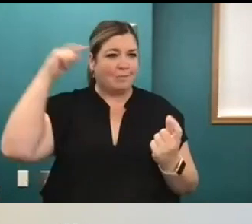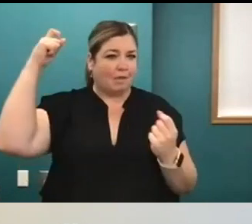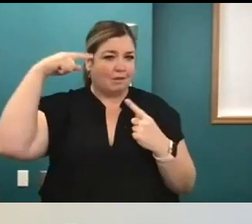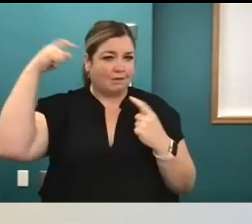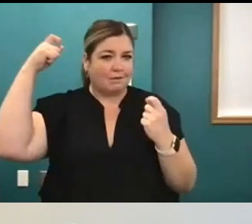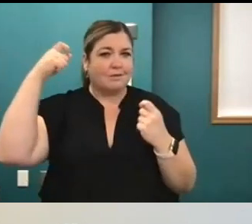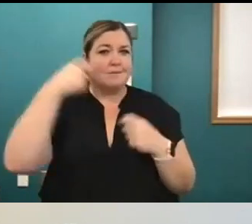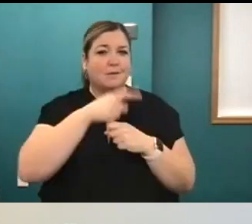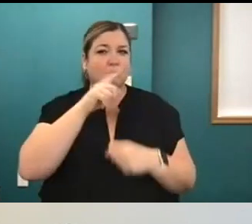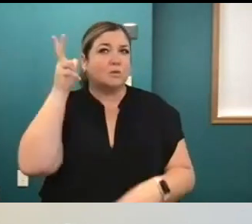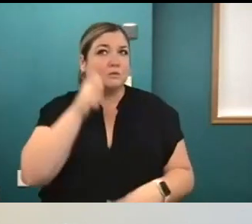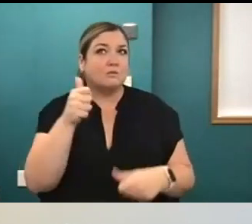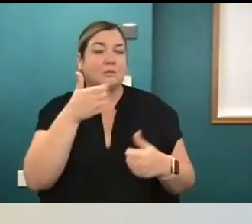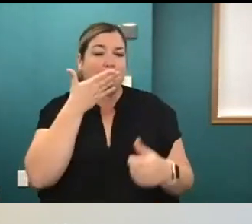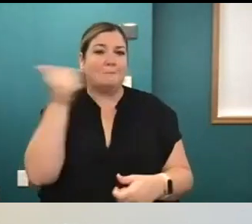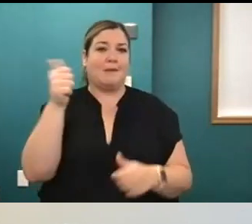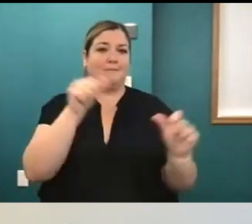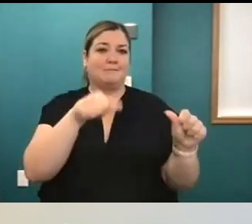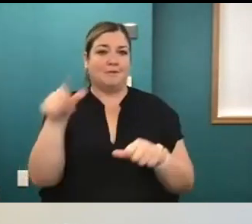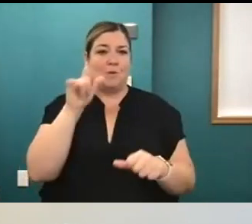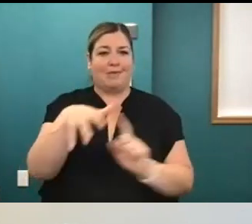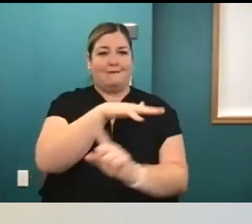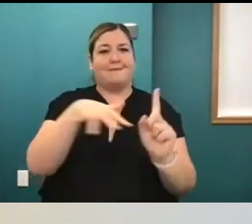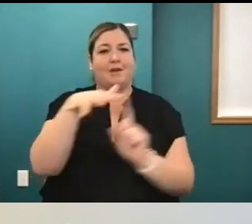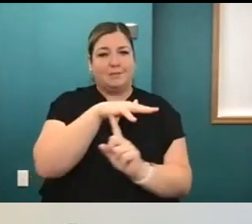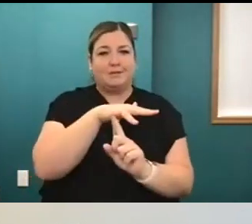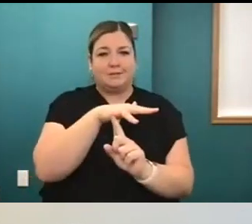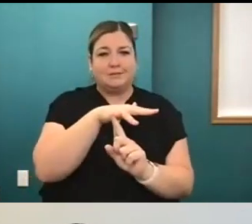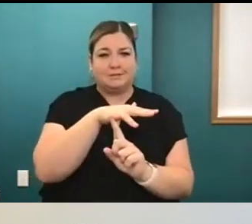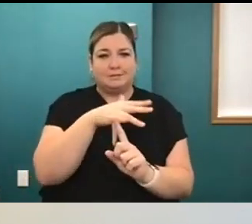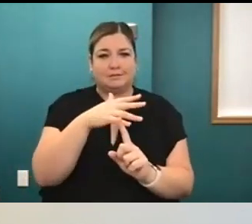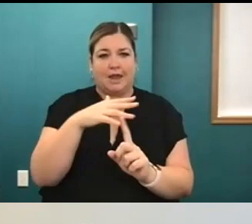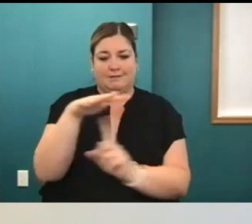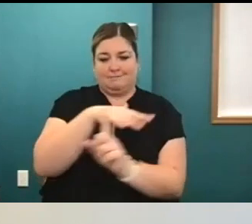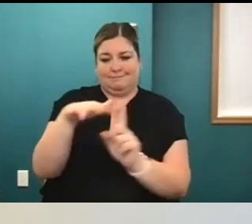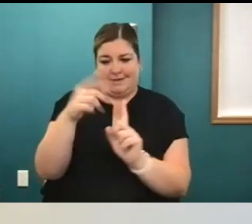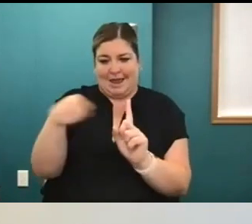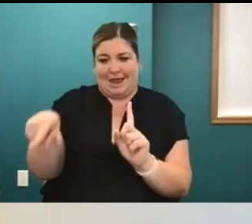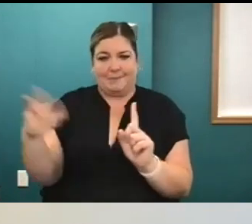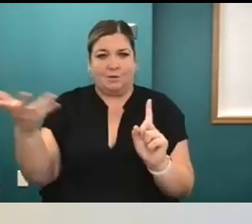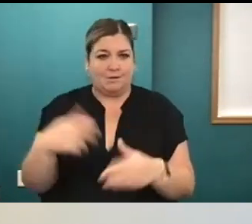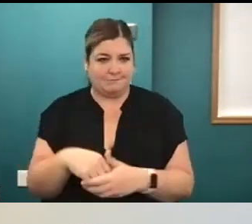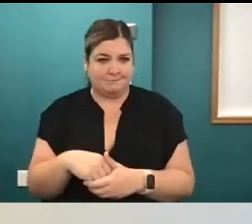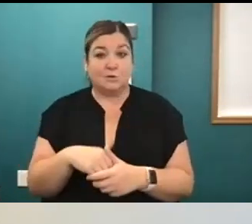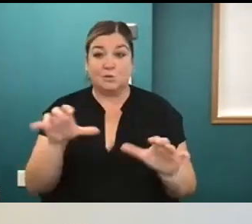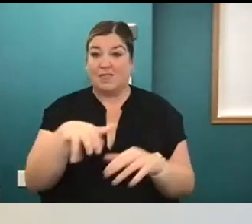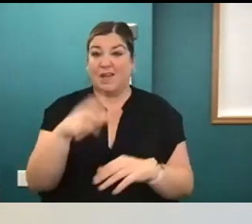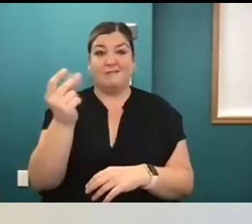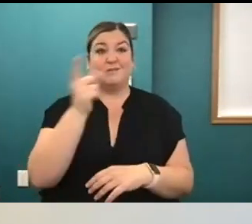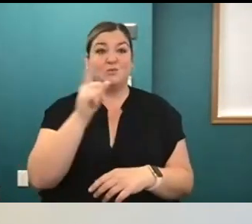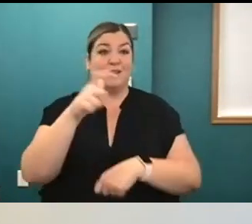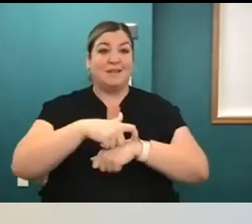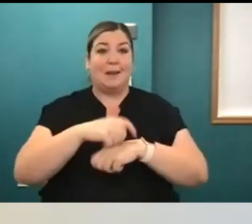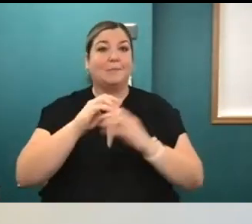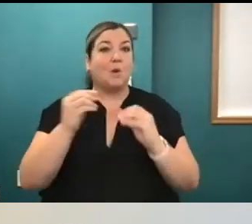optimize hearing in that environment, given that sort of environment and what its nature is. So it's doing that all in real time. So there are no